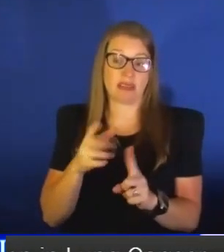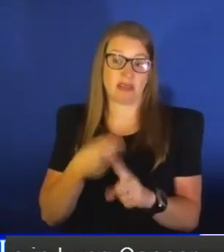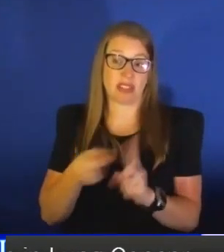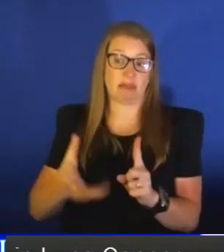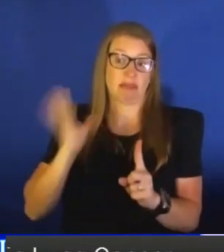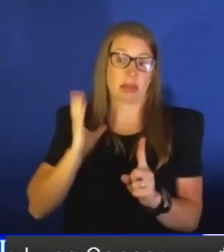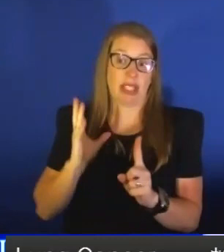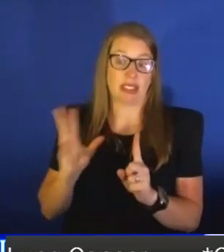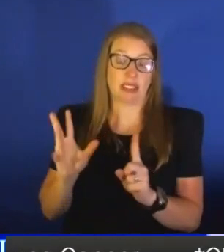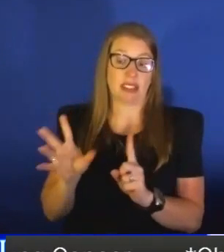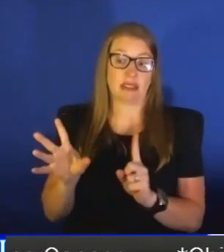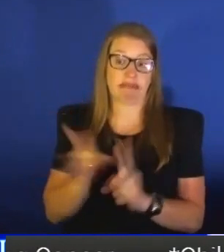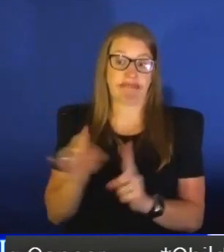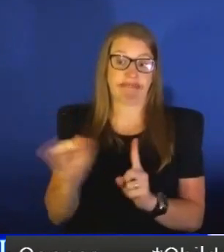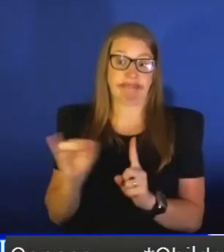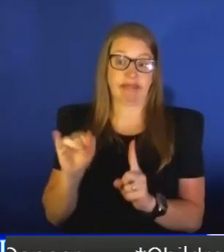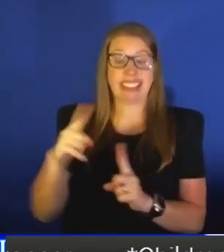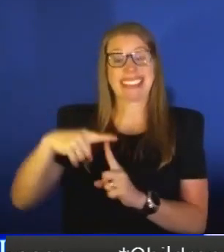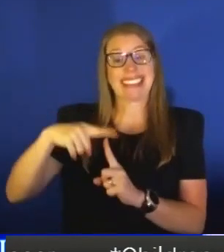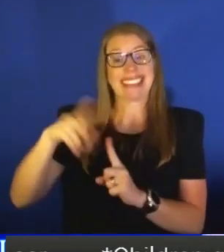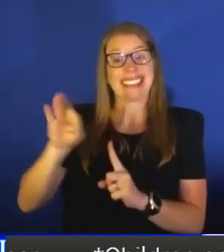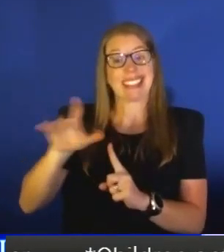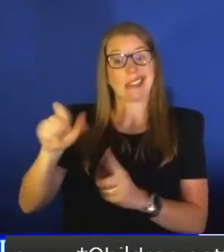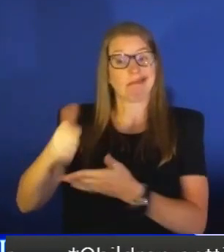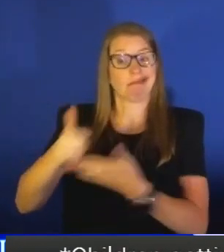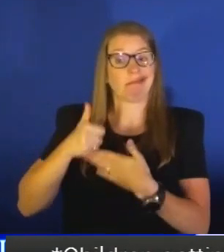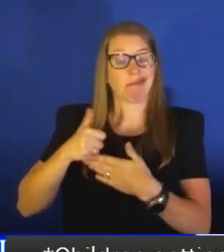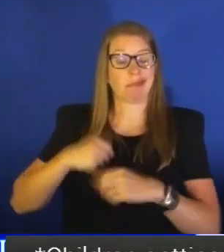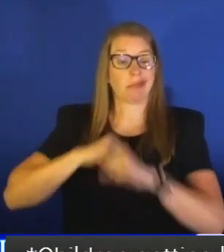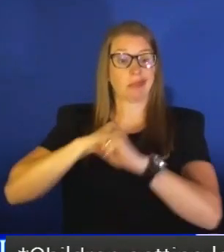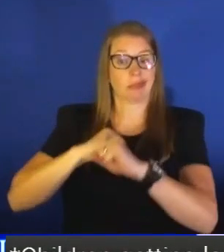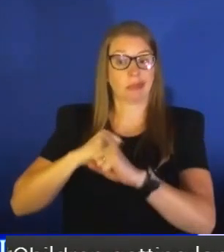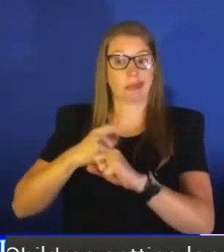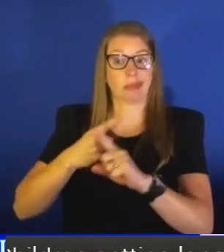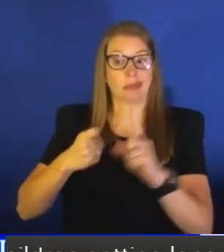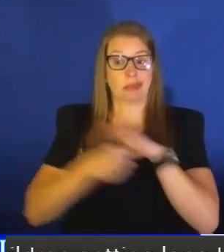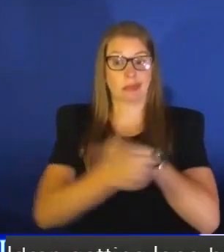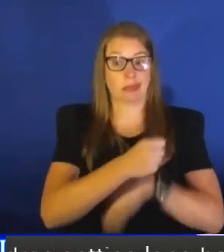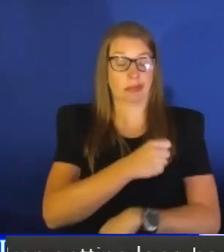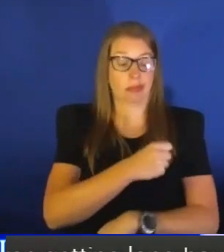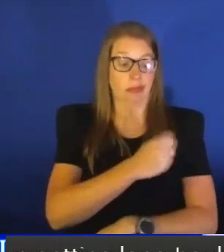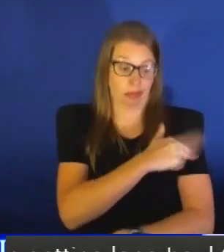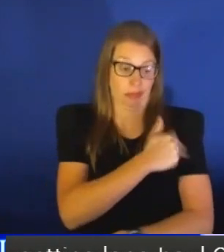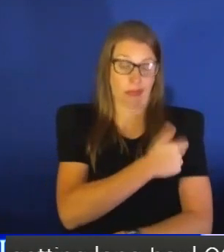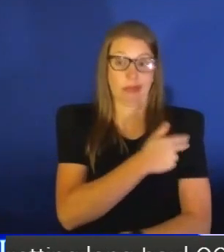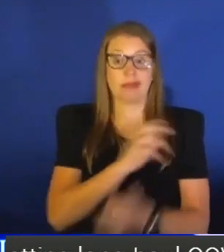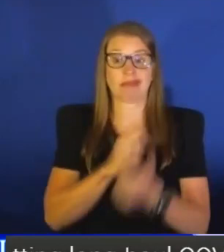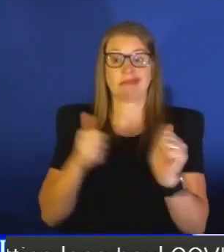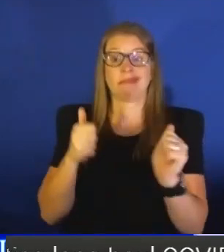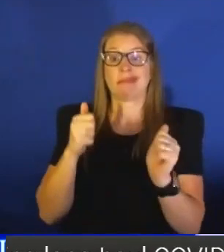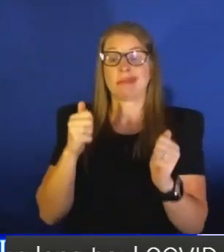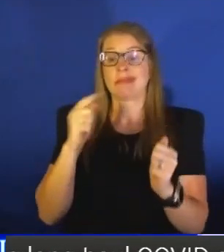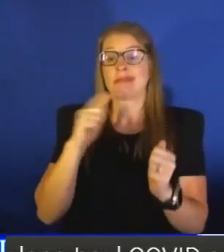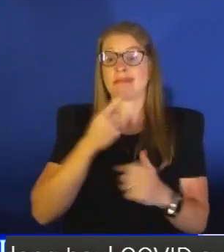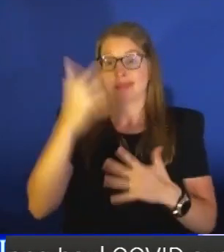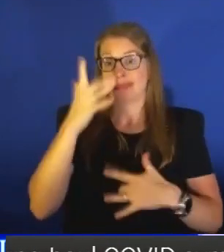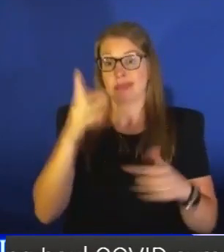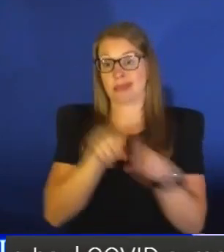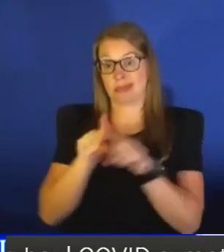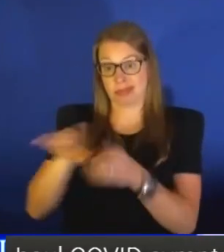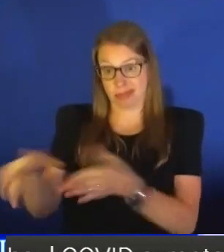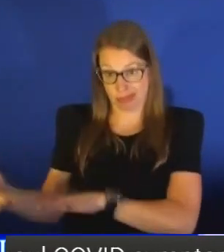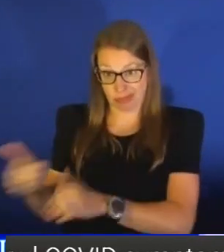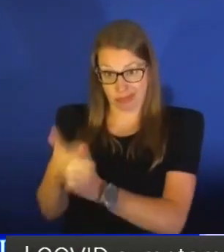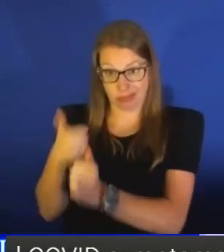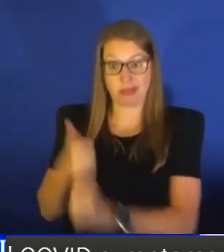T cells, is really what helps protect against hospitalization, severe disease, and death. And again, that's what those vaccines were designed to do.